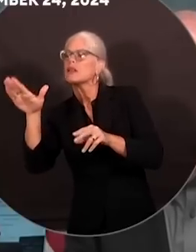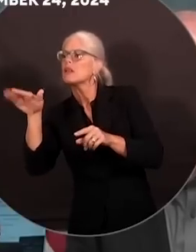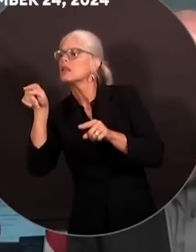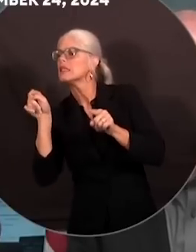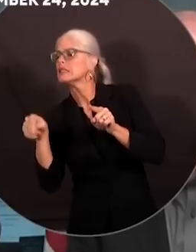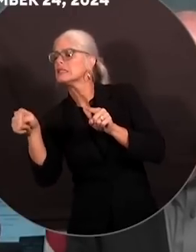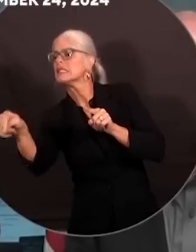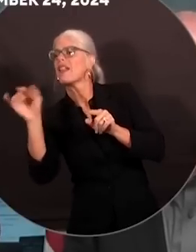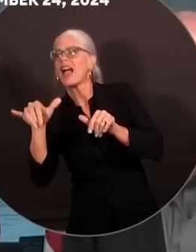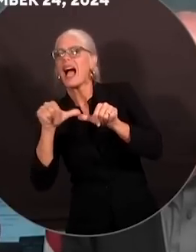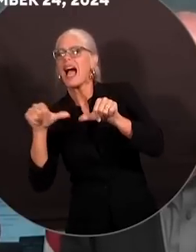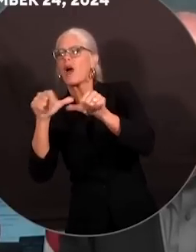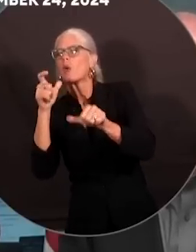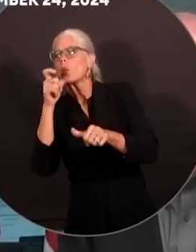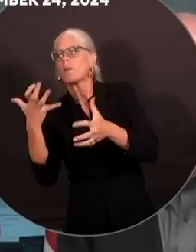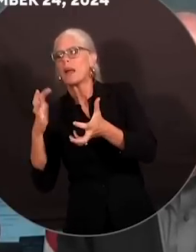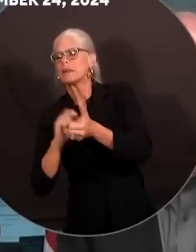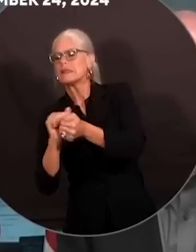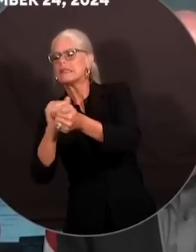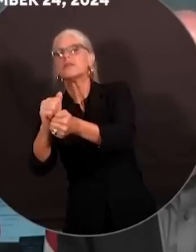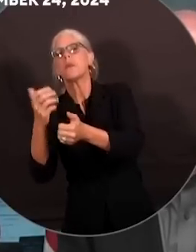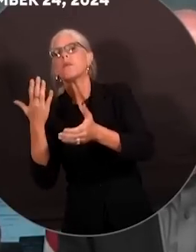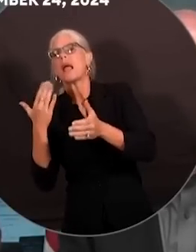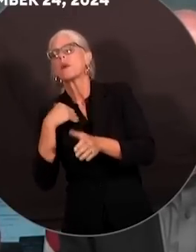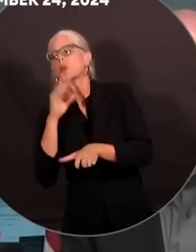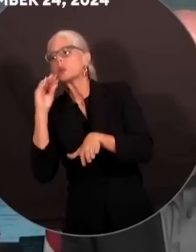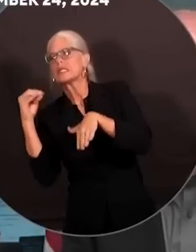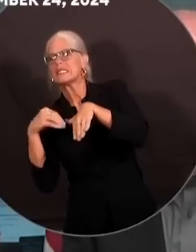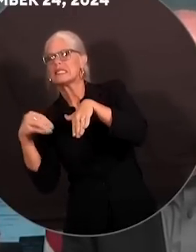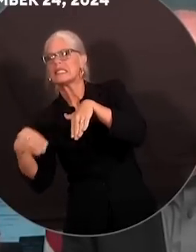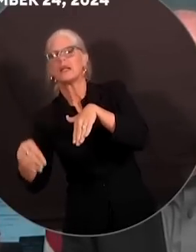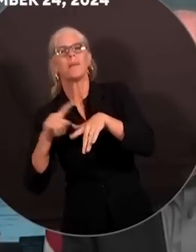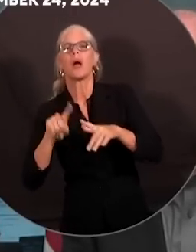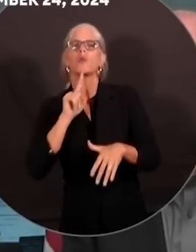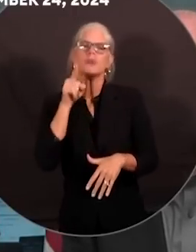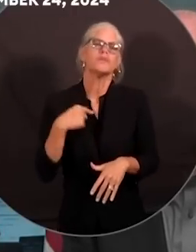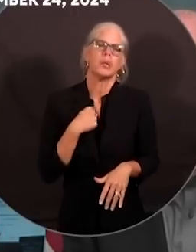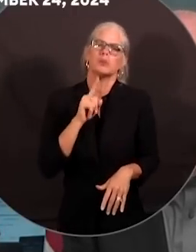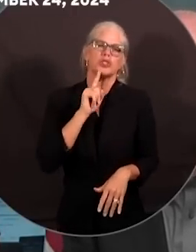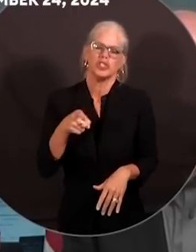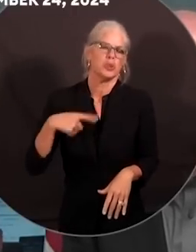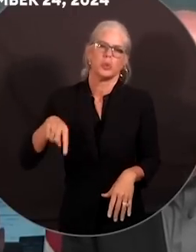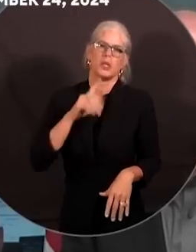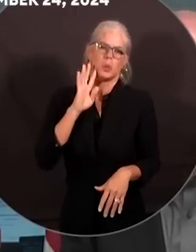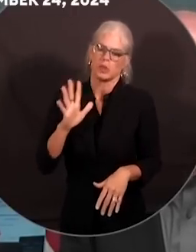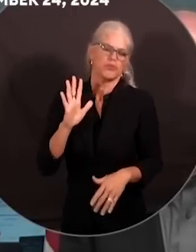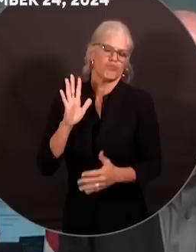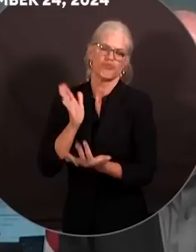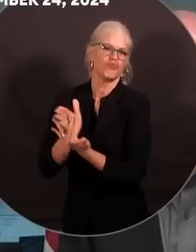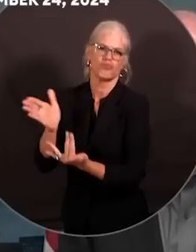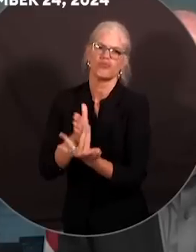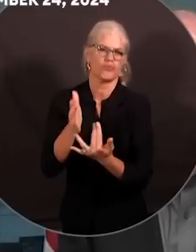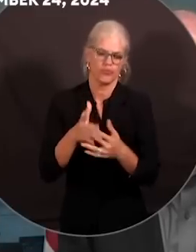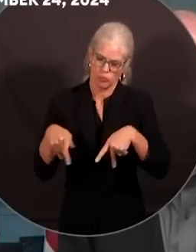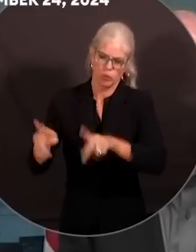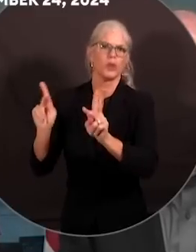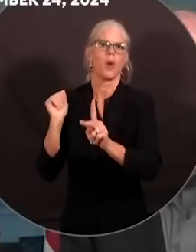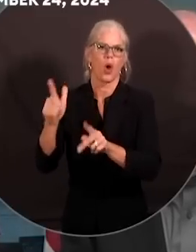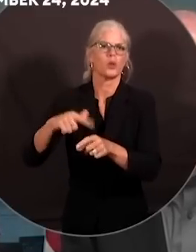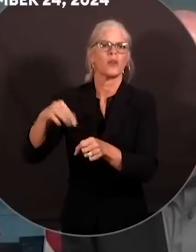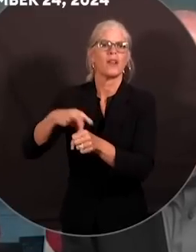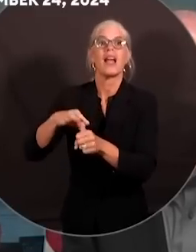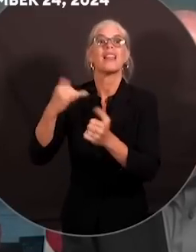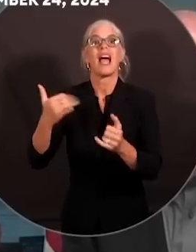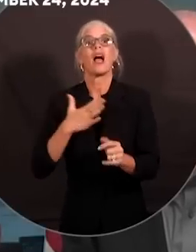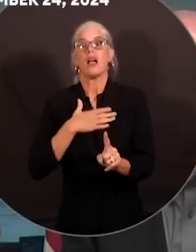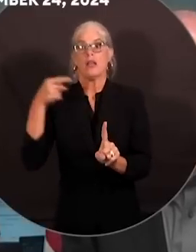super centers kind of deal. But I'm confident we'll be able to figure that out. But that right now, just be safe. You're